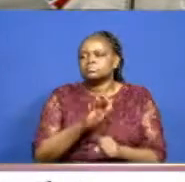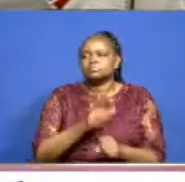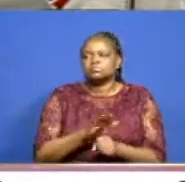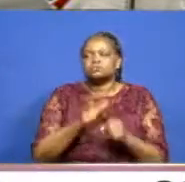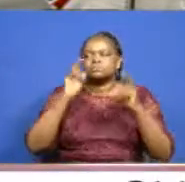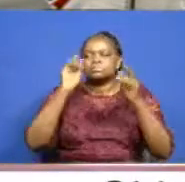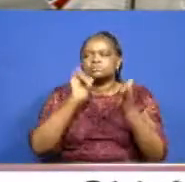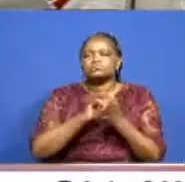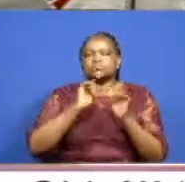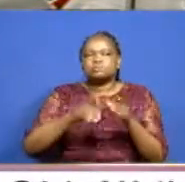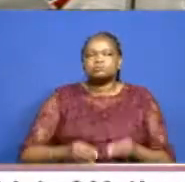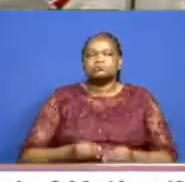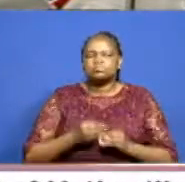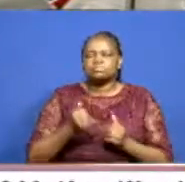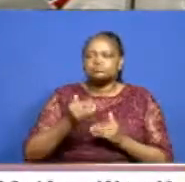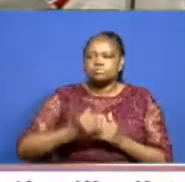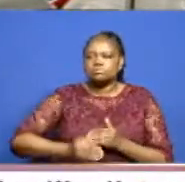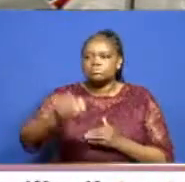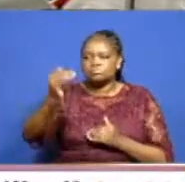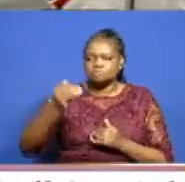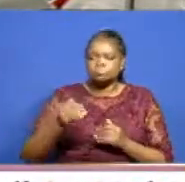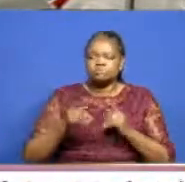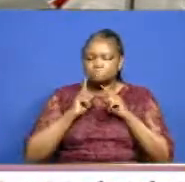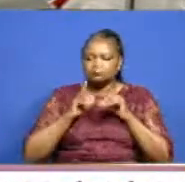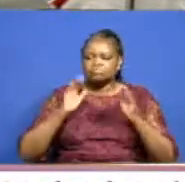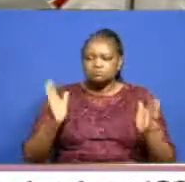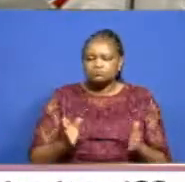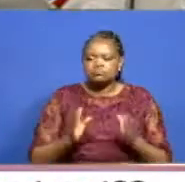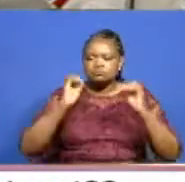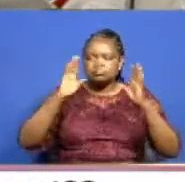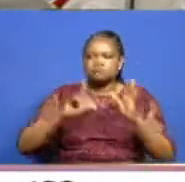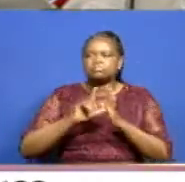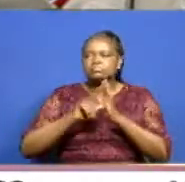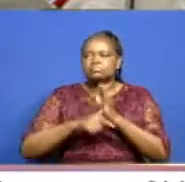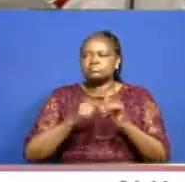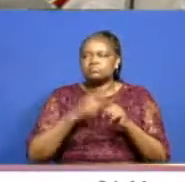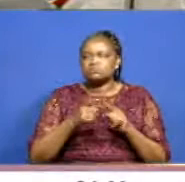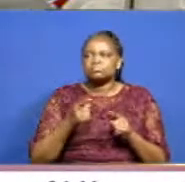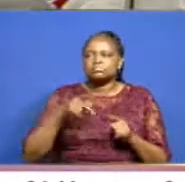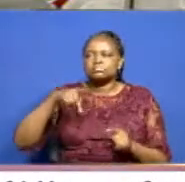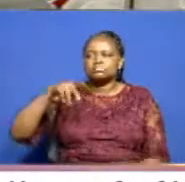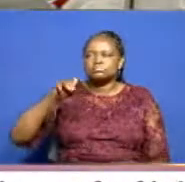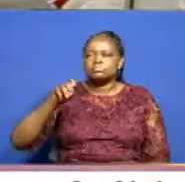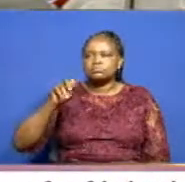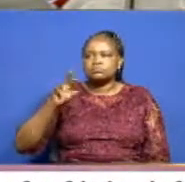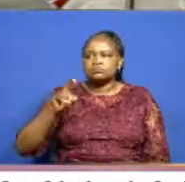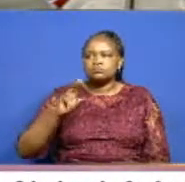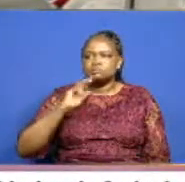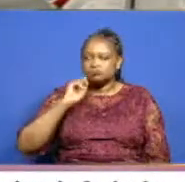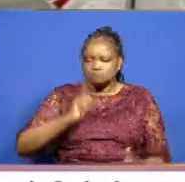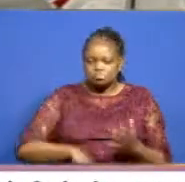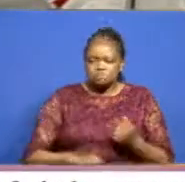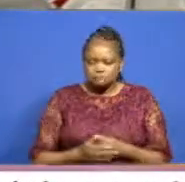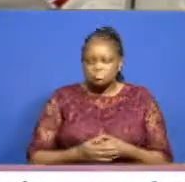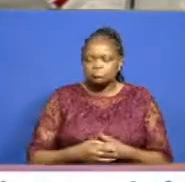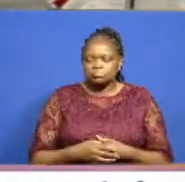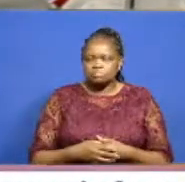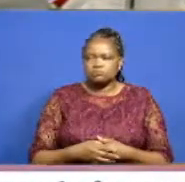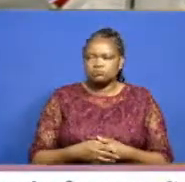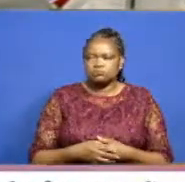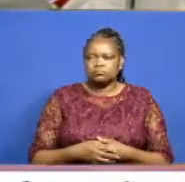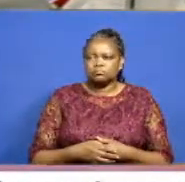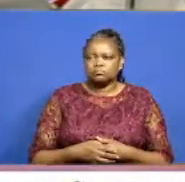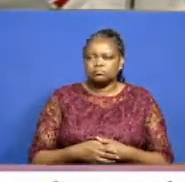going forward. But we'll talk about the welfare of teachers later. I'd like, Peter, to also chip into this conversation and tell me how